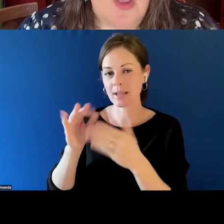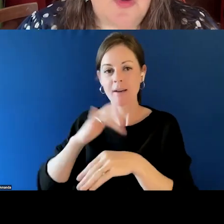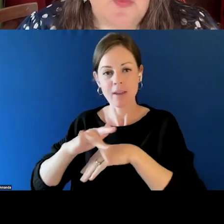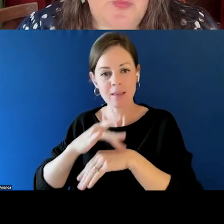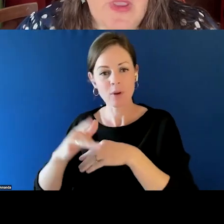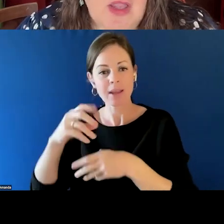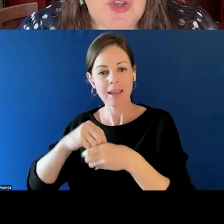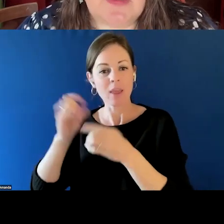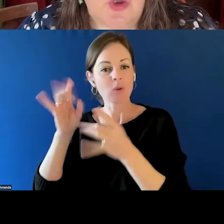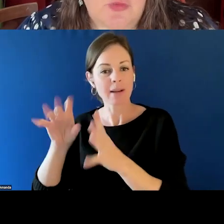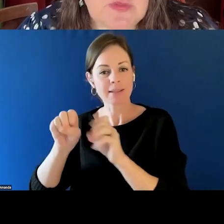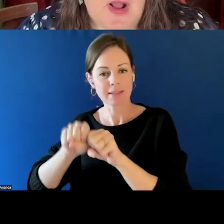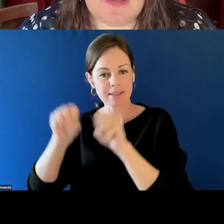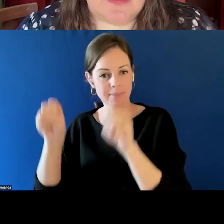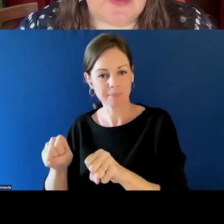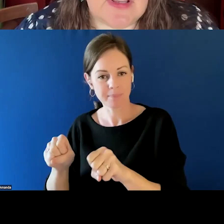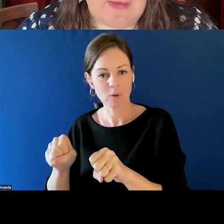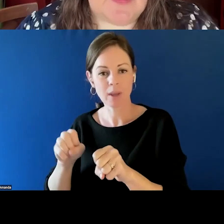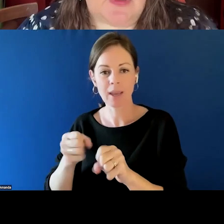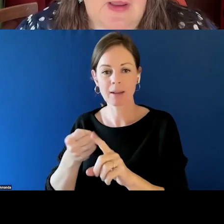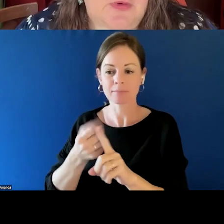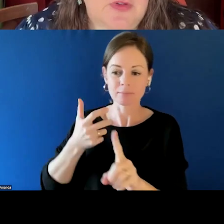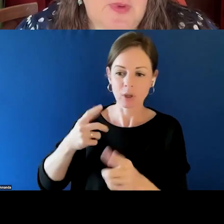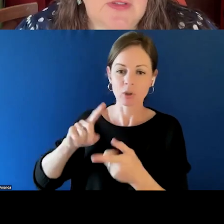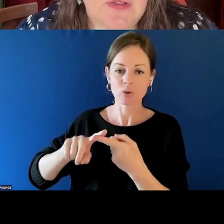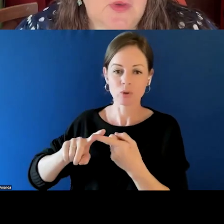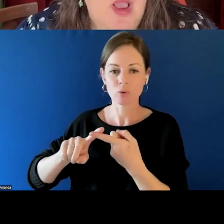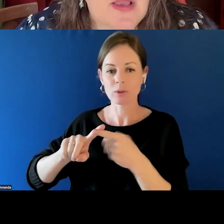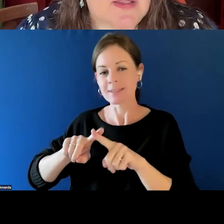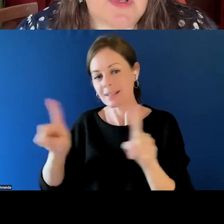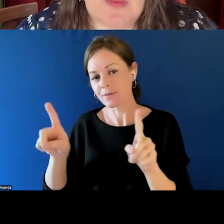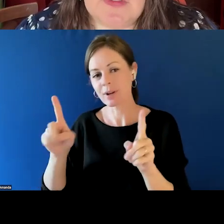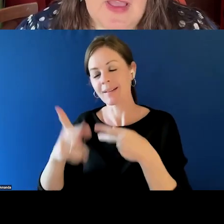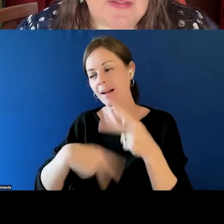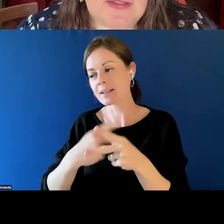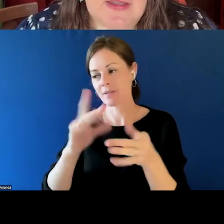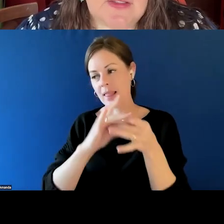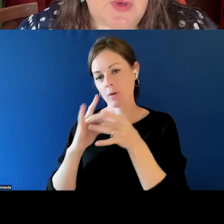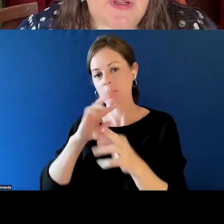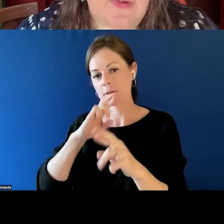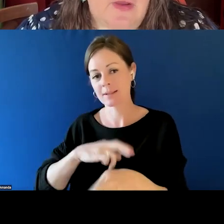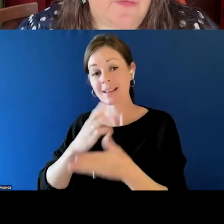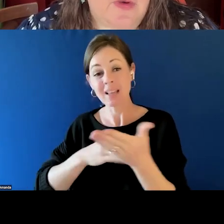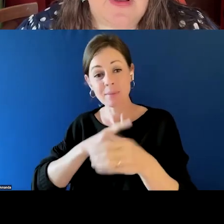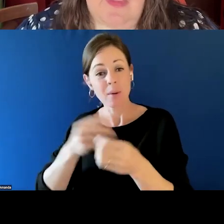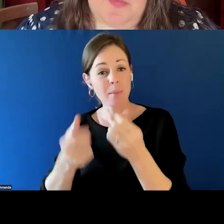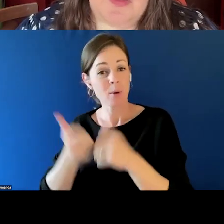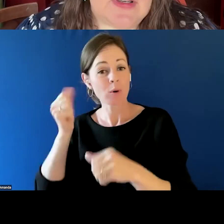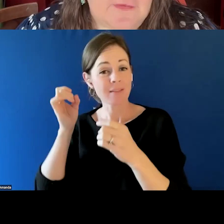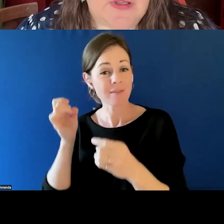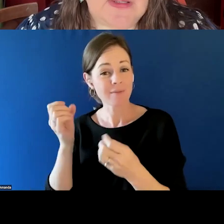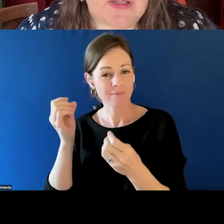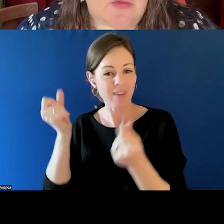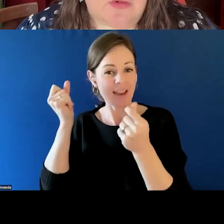system, you can move beyond just a co-response to different types of collaborative responses. So sometimes the fastest thing is to identify on the phone, yeah, that